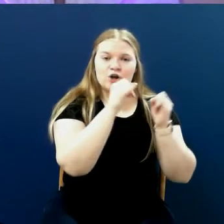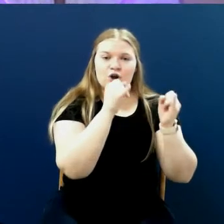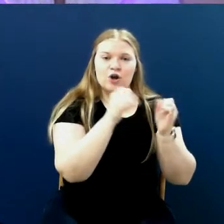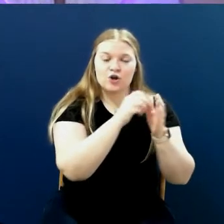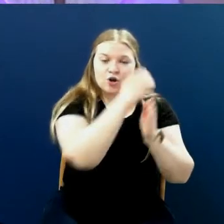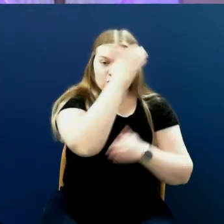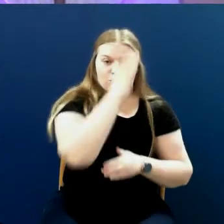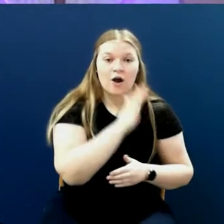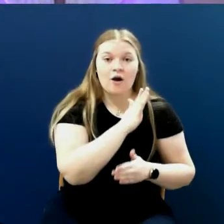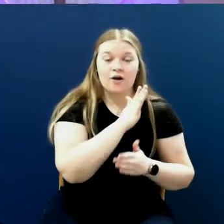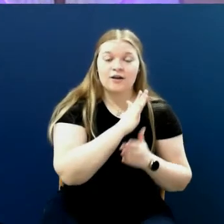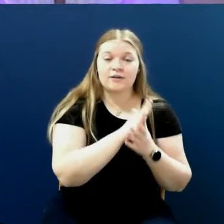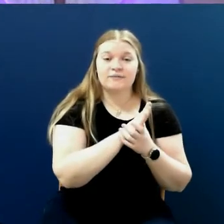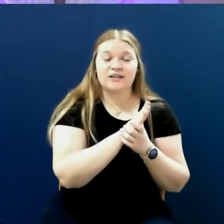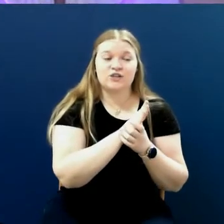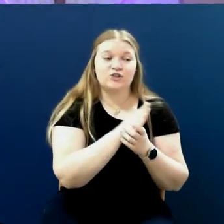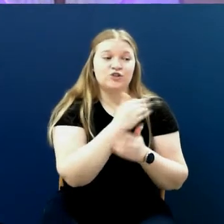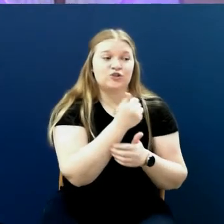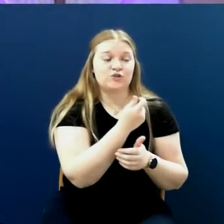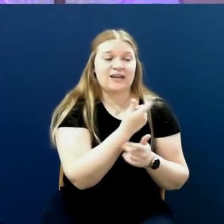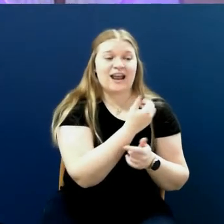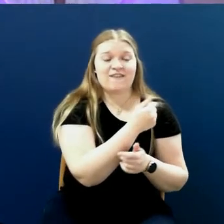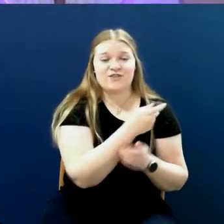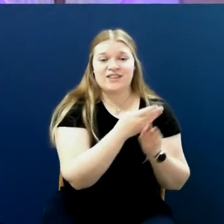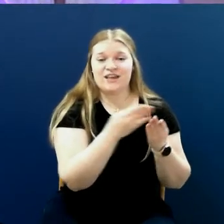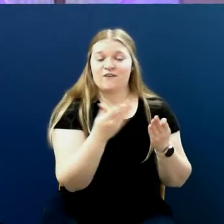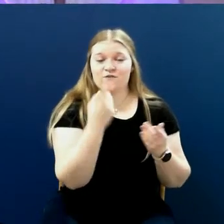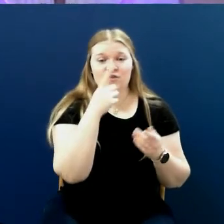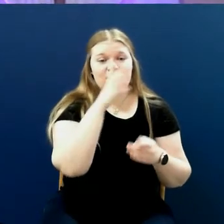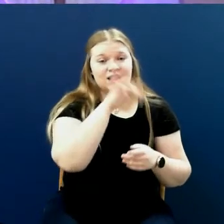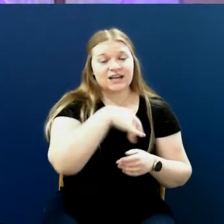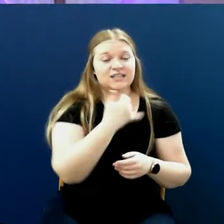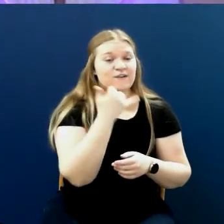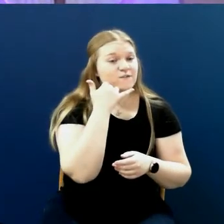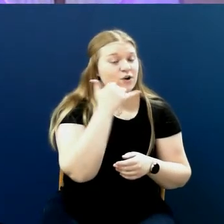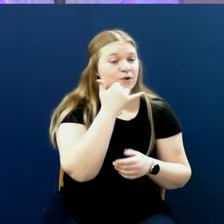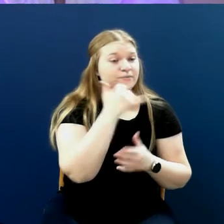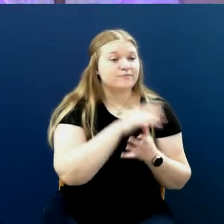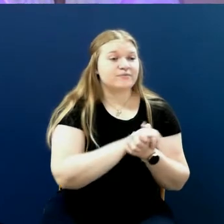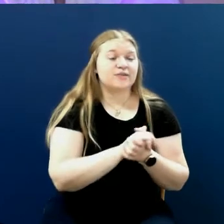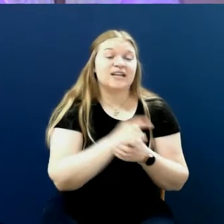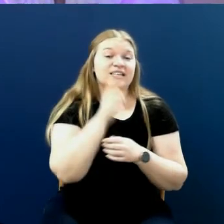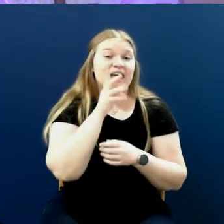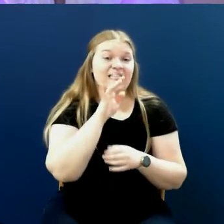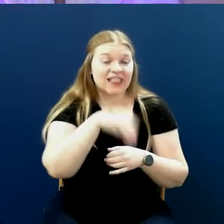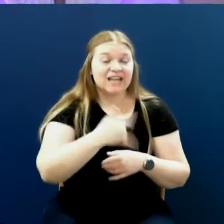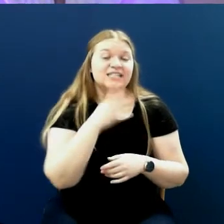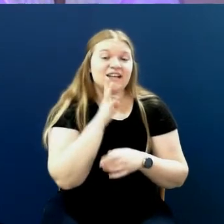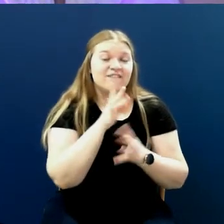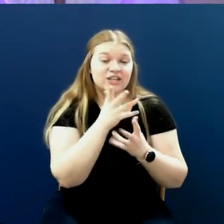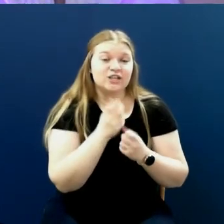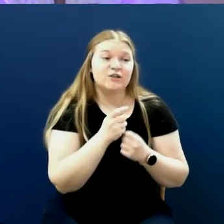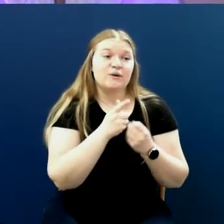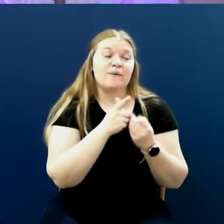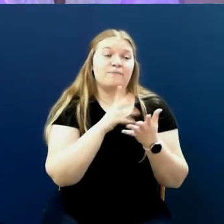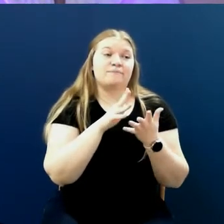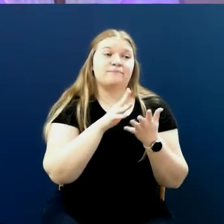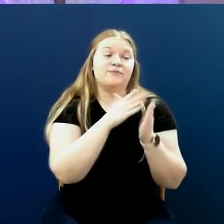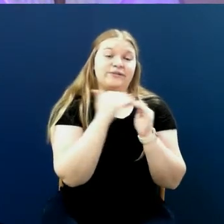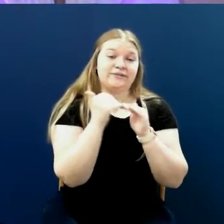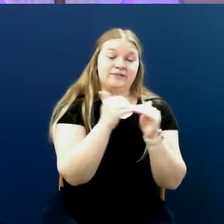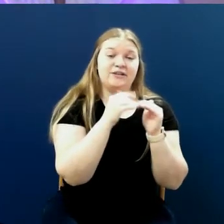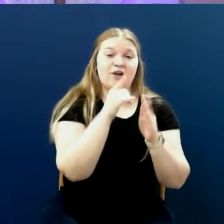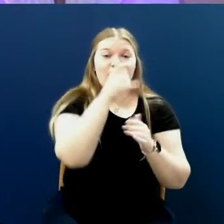for that cell phone. That's covetousness, which is idolatry. Instead, we are to be heavenly minded. If